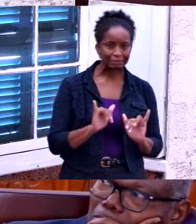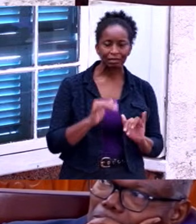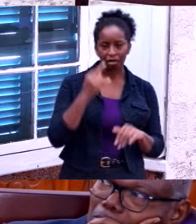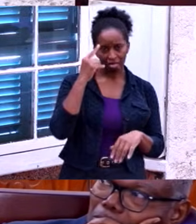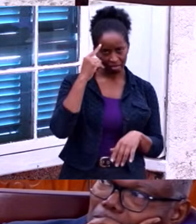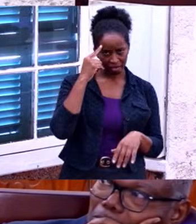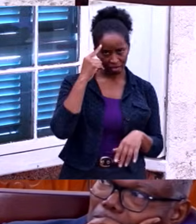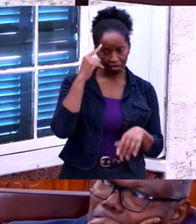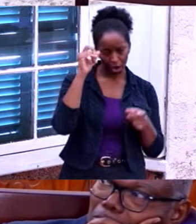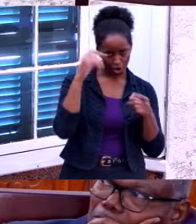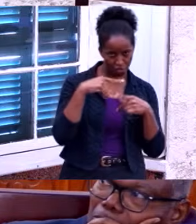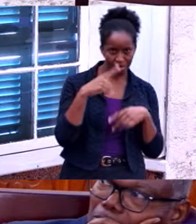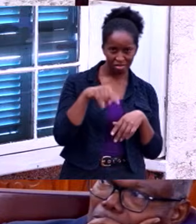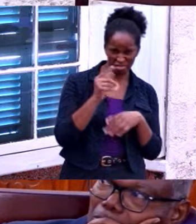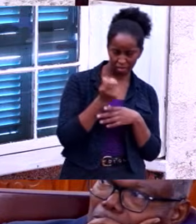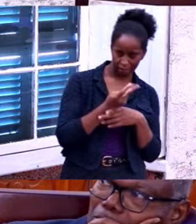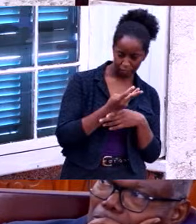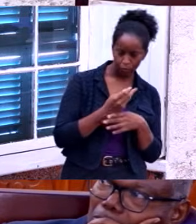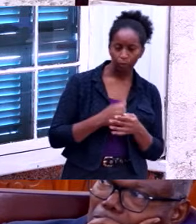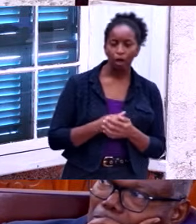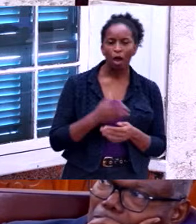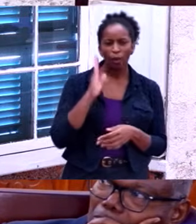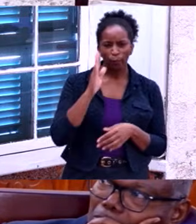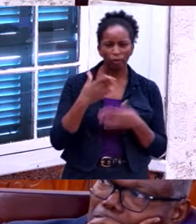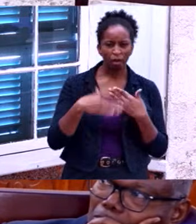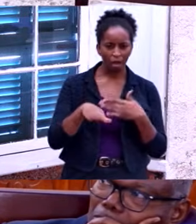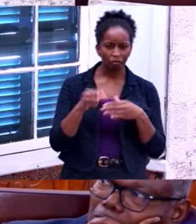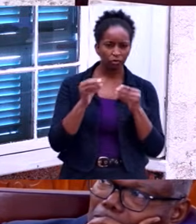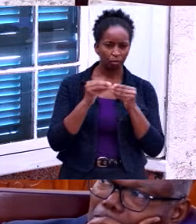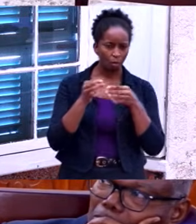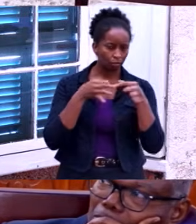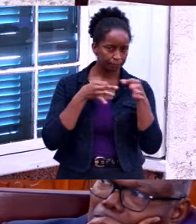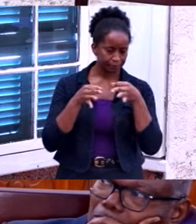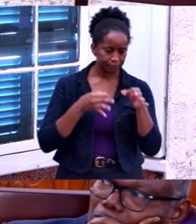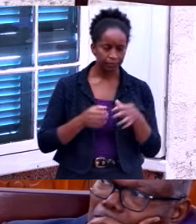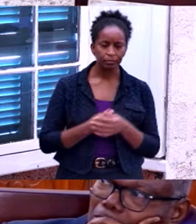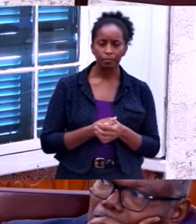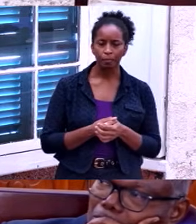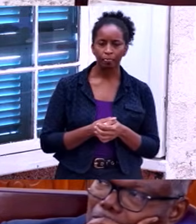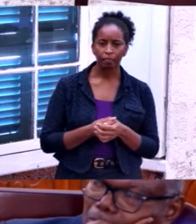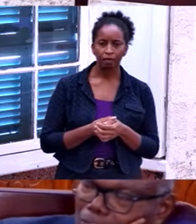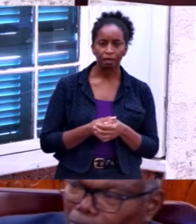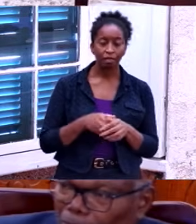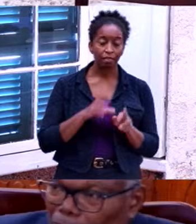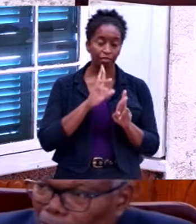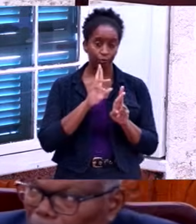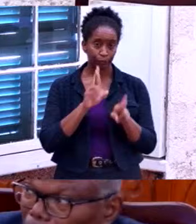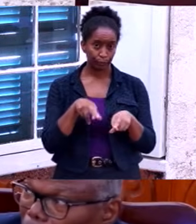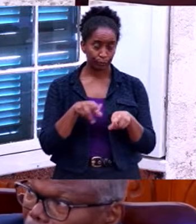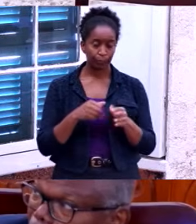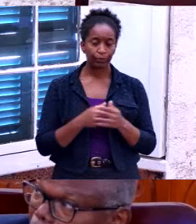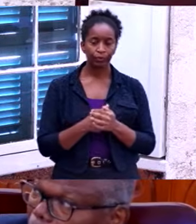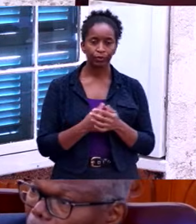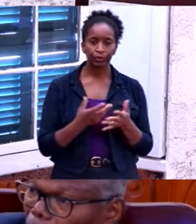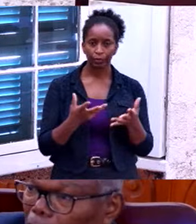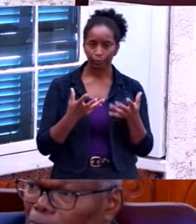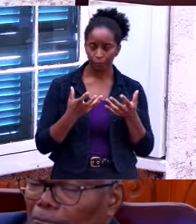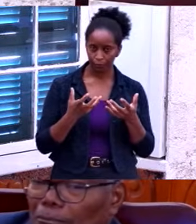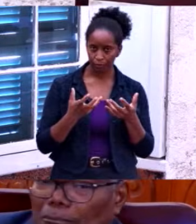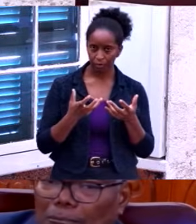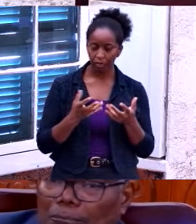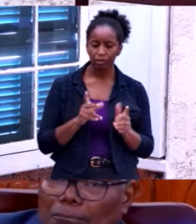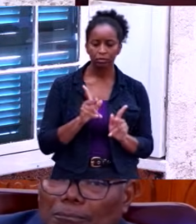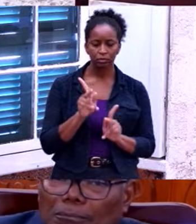mechanisms in the report that really seek to expand the voice of the average